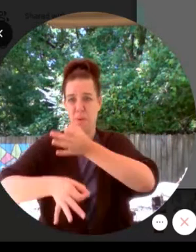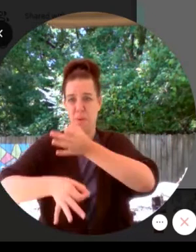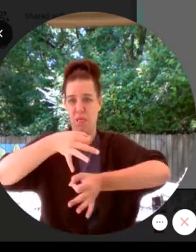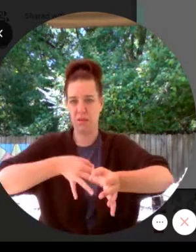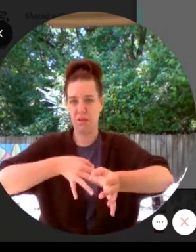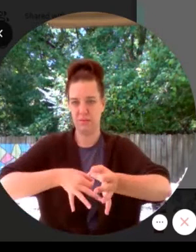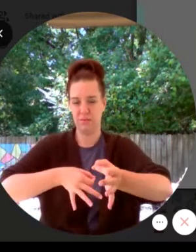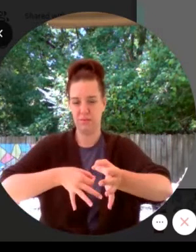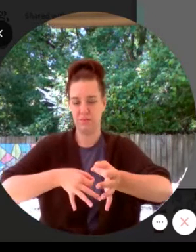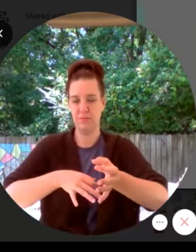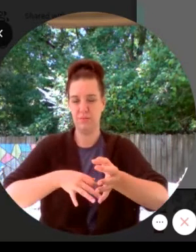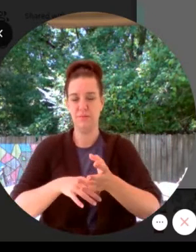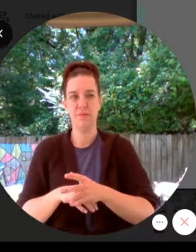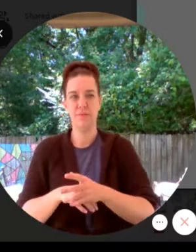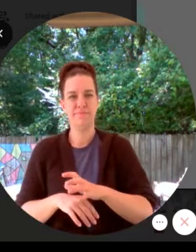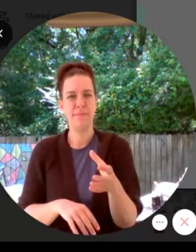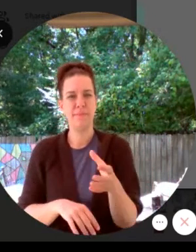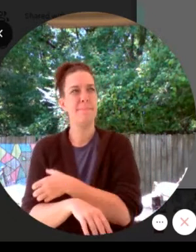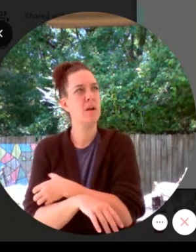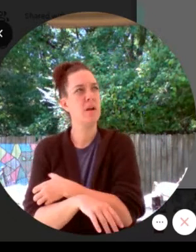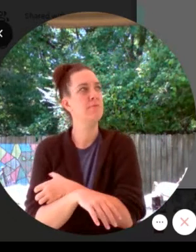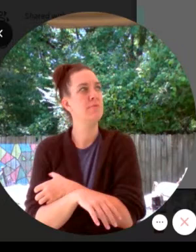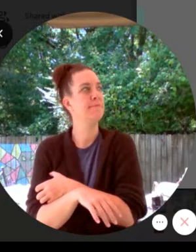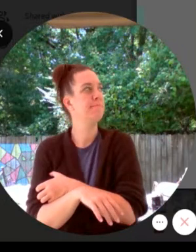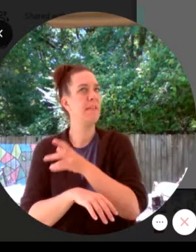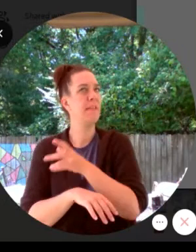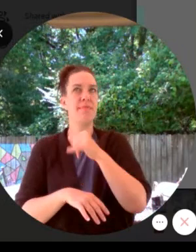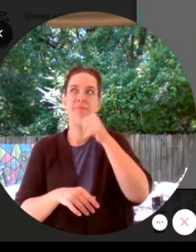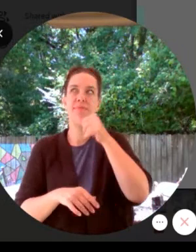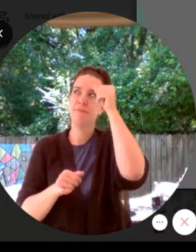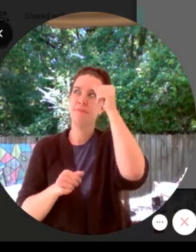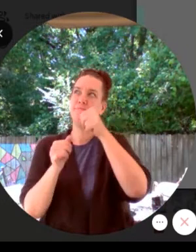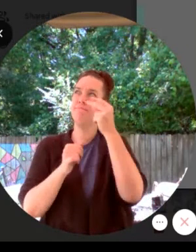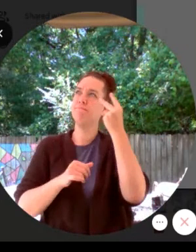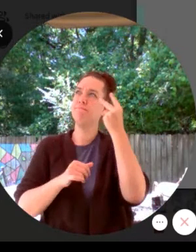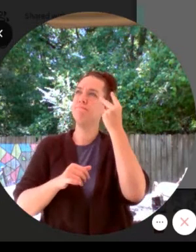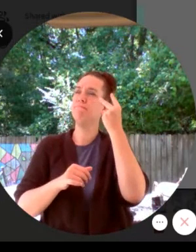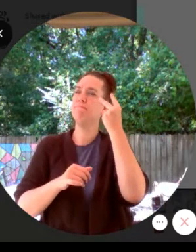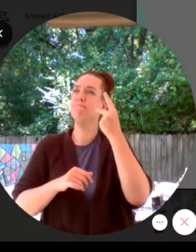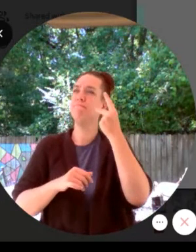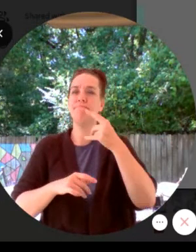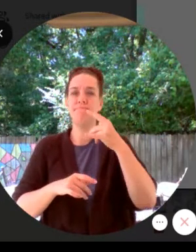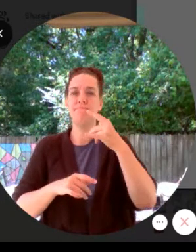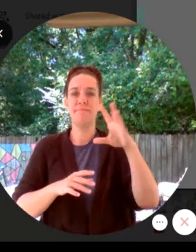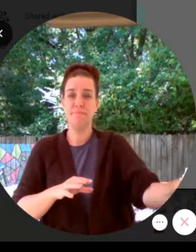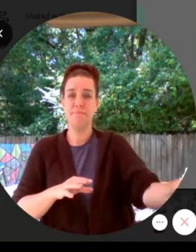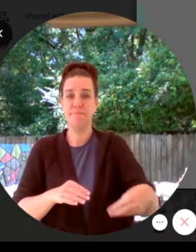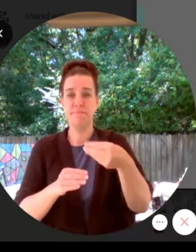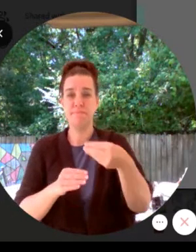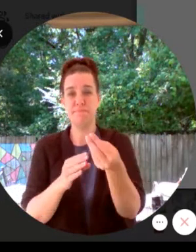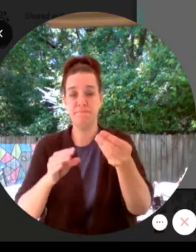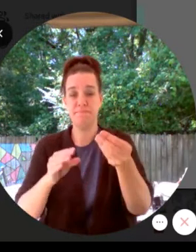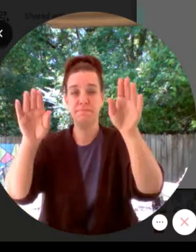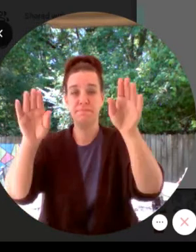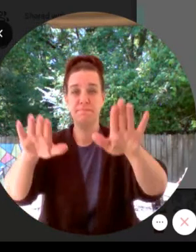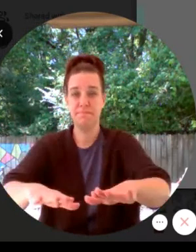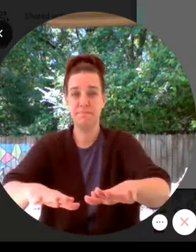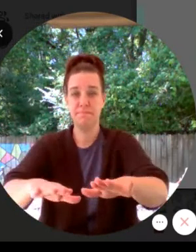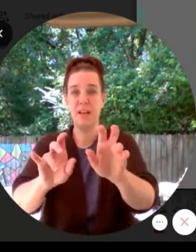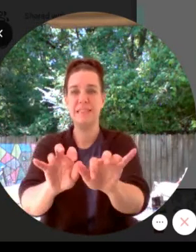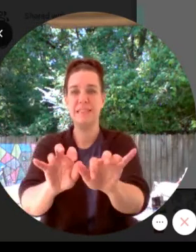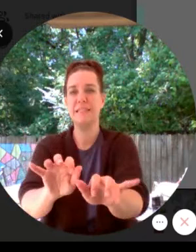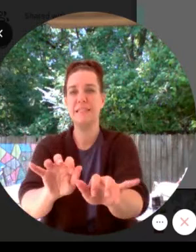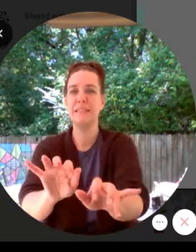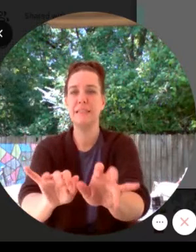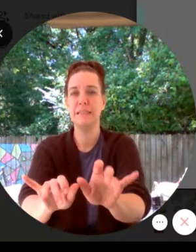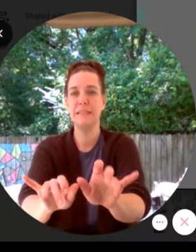Power. That reminded him. Bertrand pulled out a manual typewriter, which